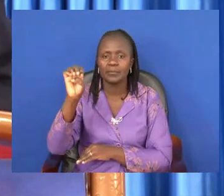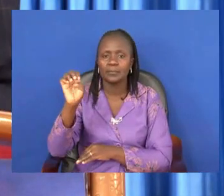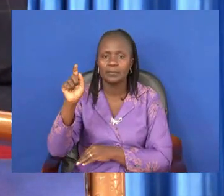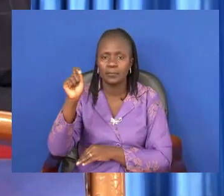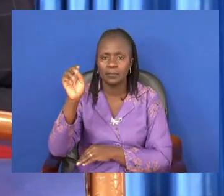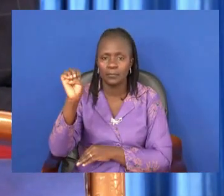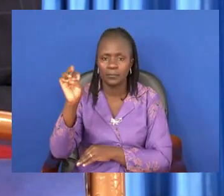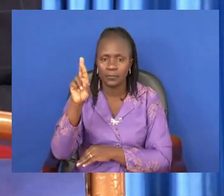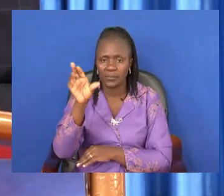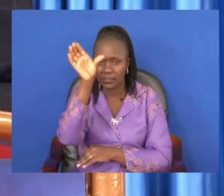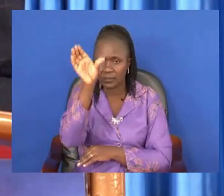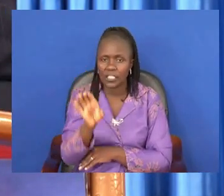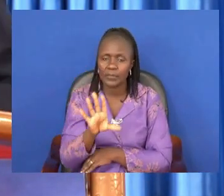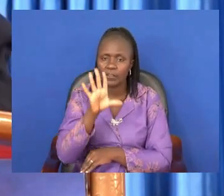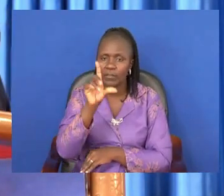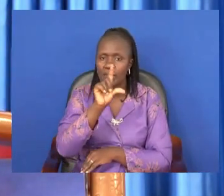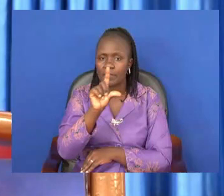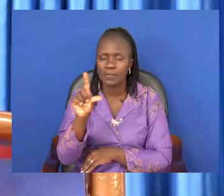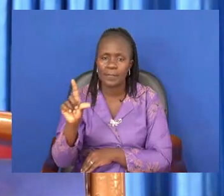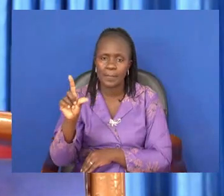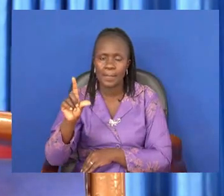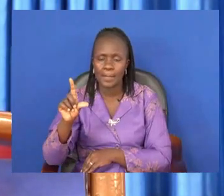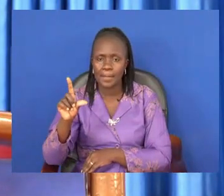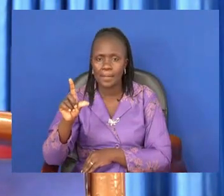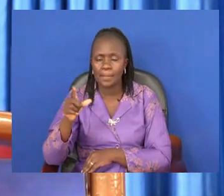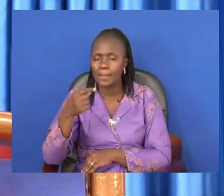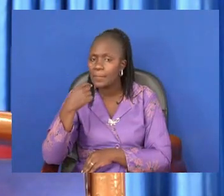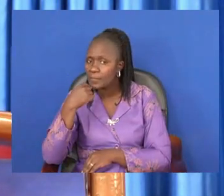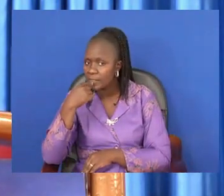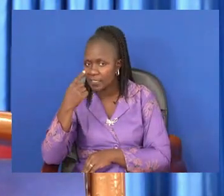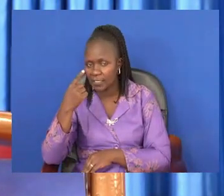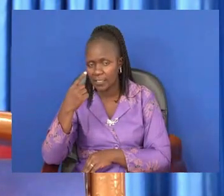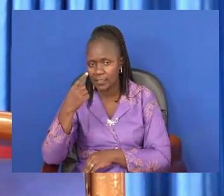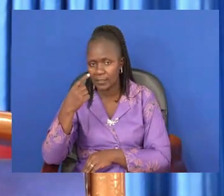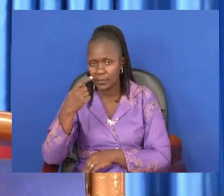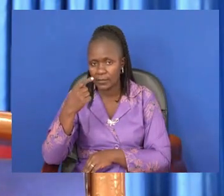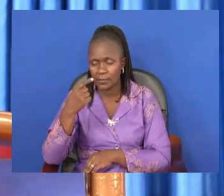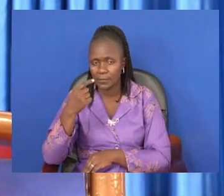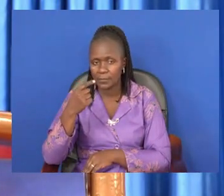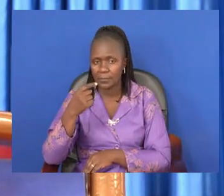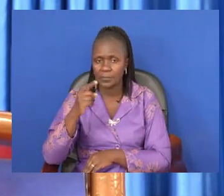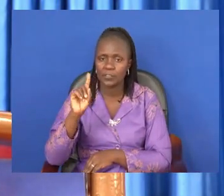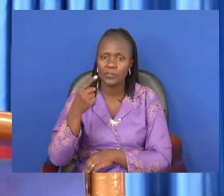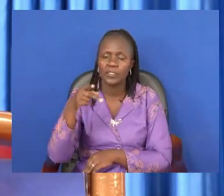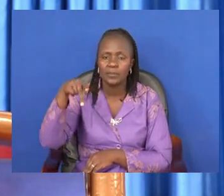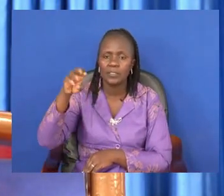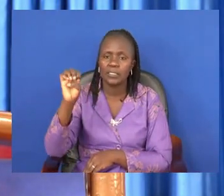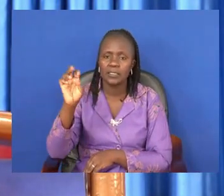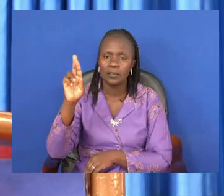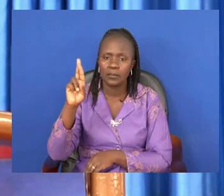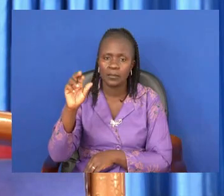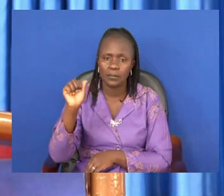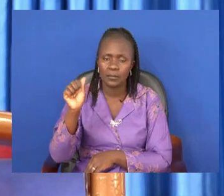1 Peter chapter 5, Peter writing also strengthens this point. 1 Peter chapter 5, verse 3 and